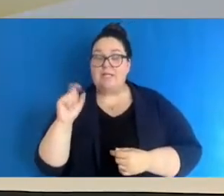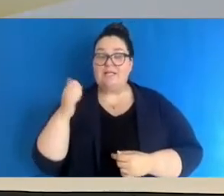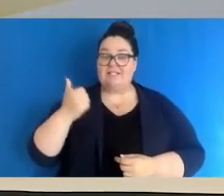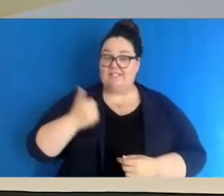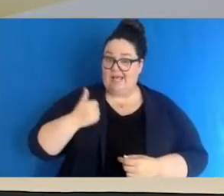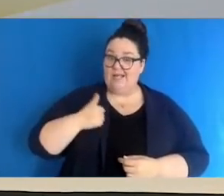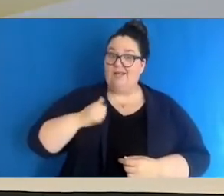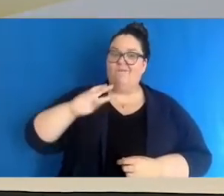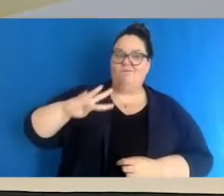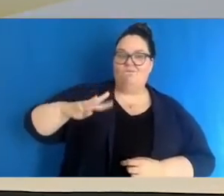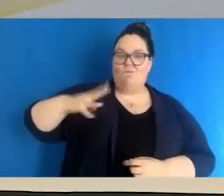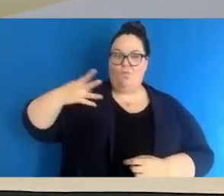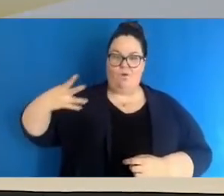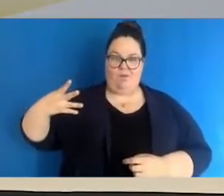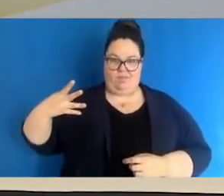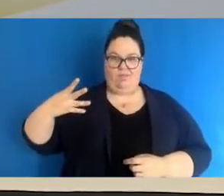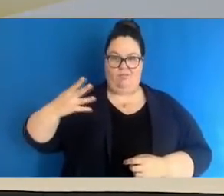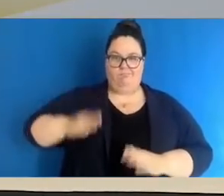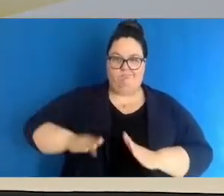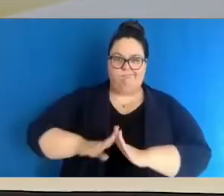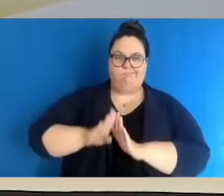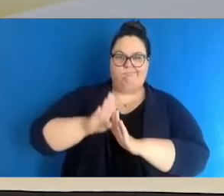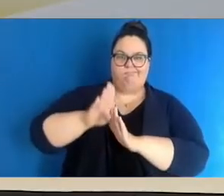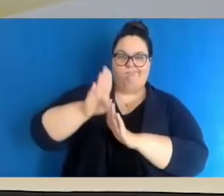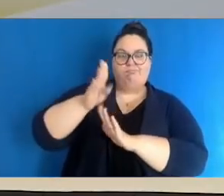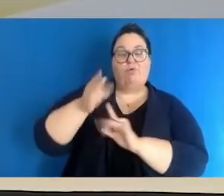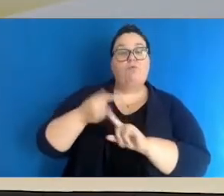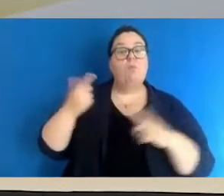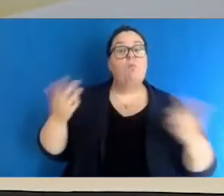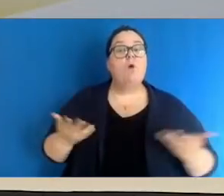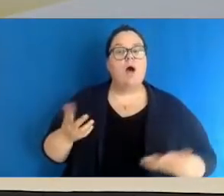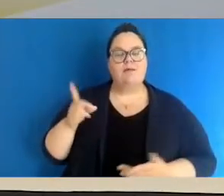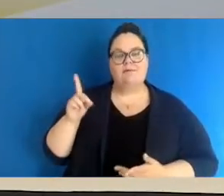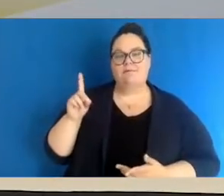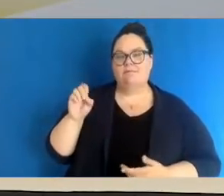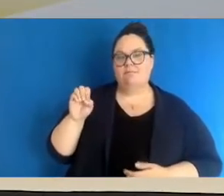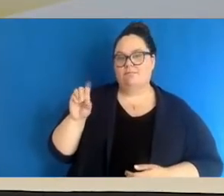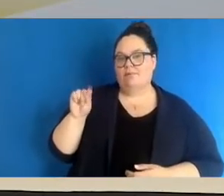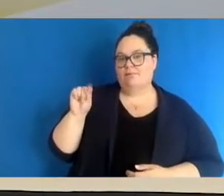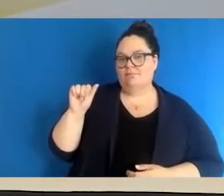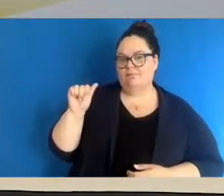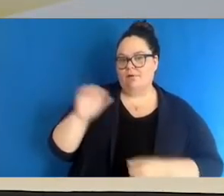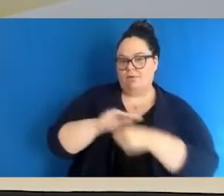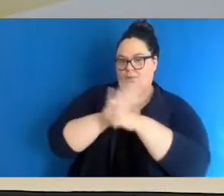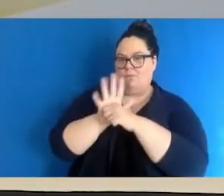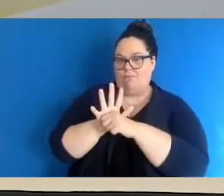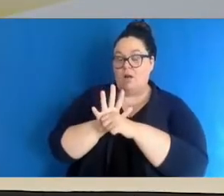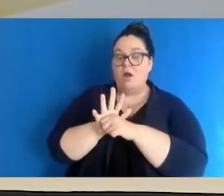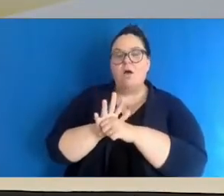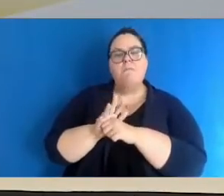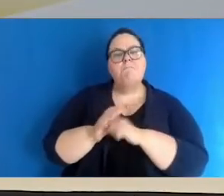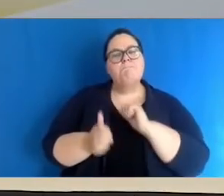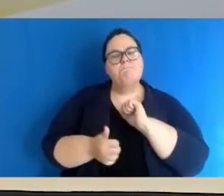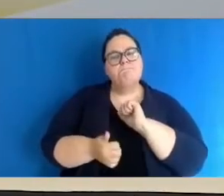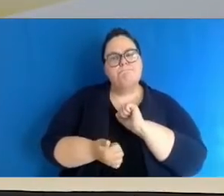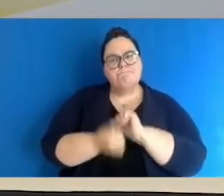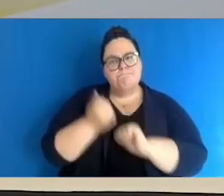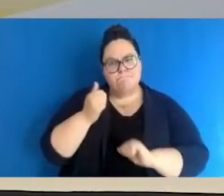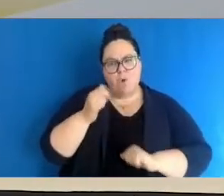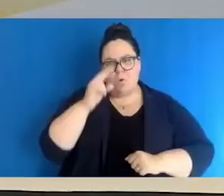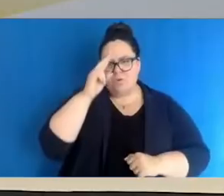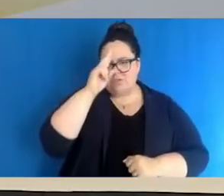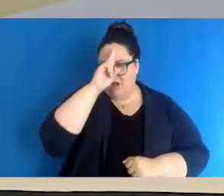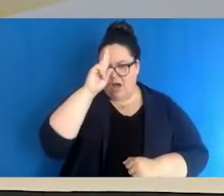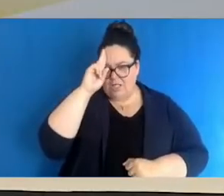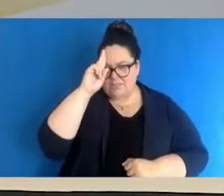4th wave of COVID-19 driven by the Delta variant, with most cases, hospitalizations, and deaths occurring in